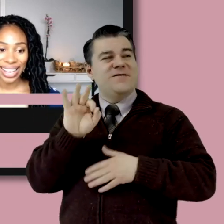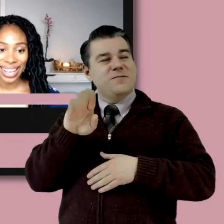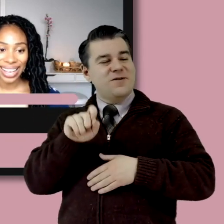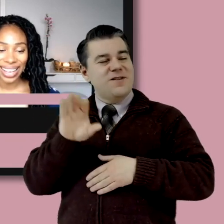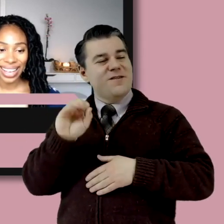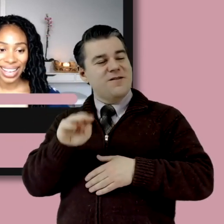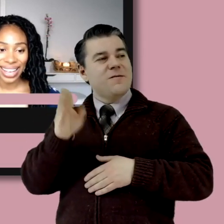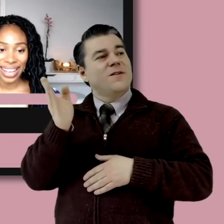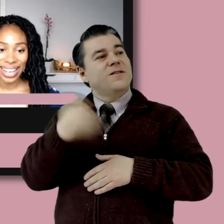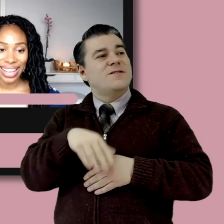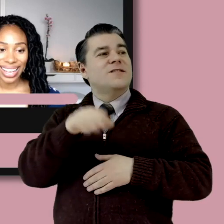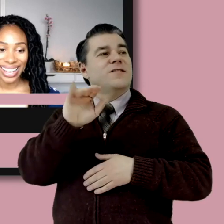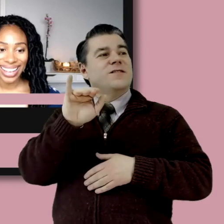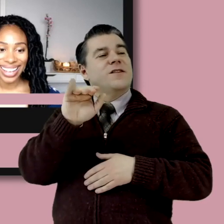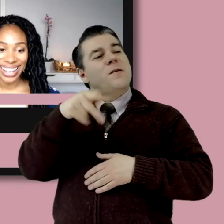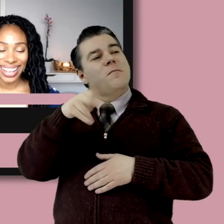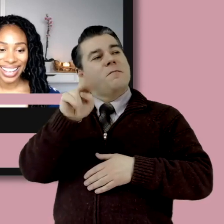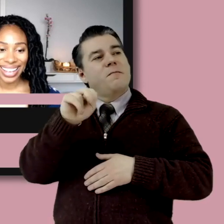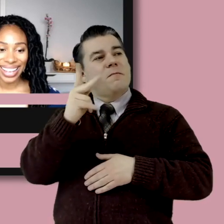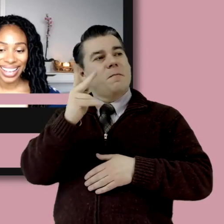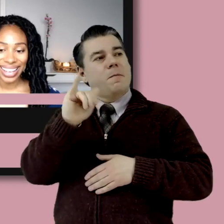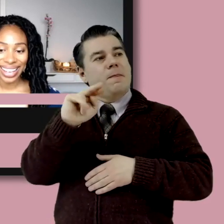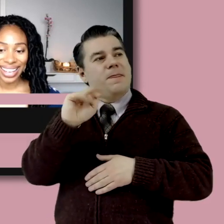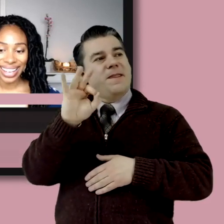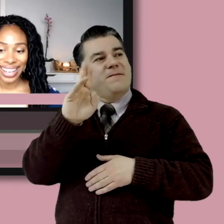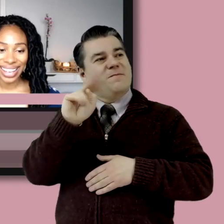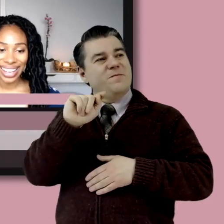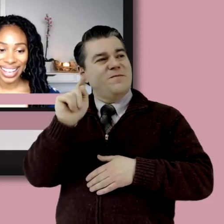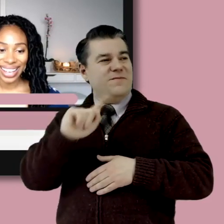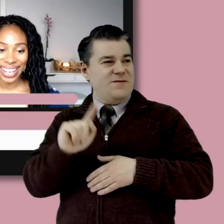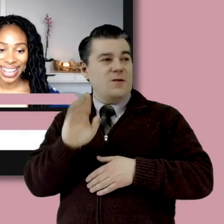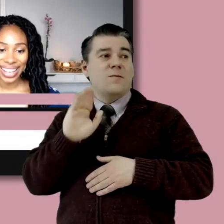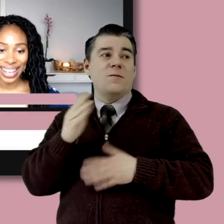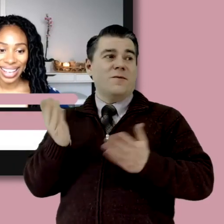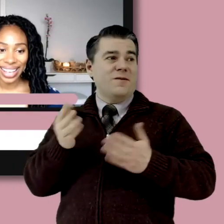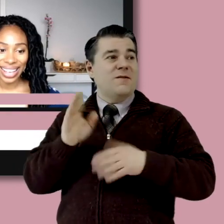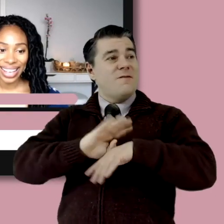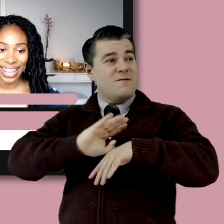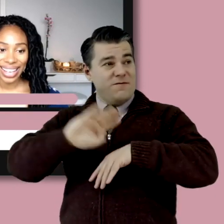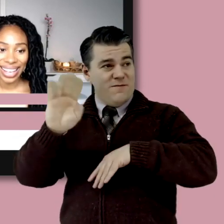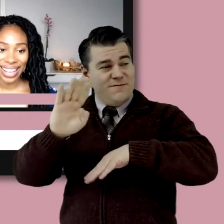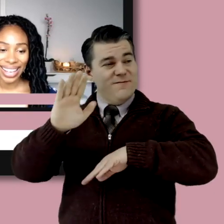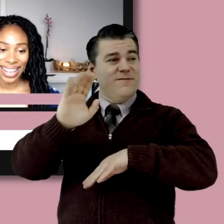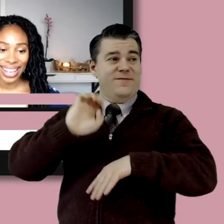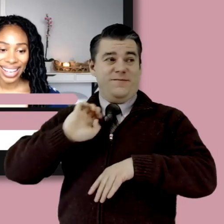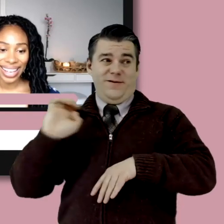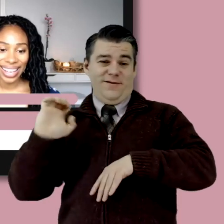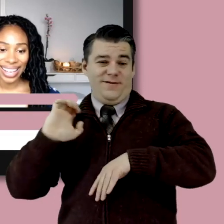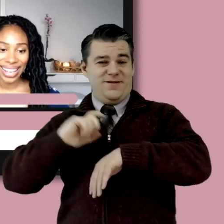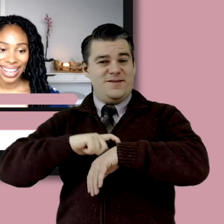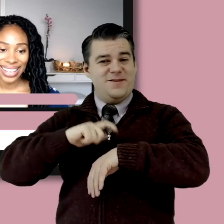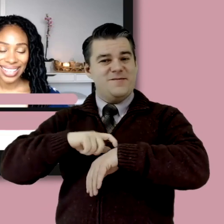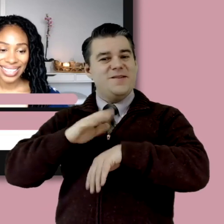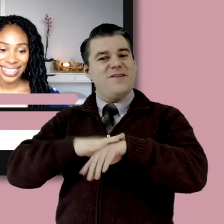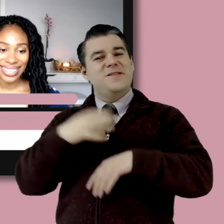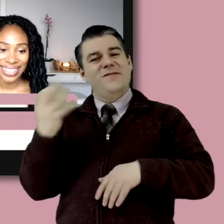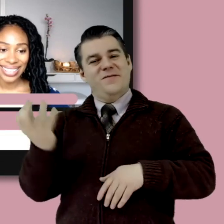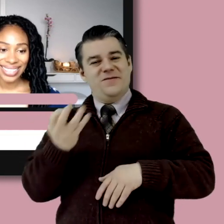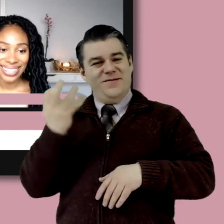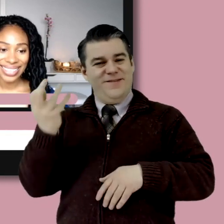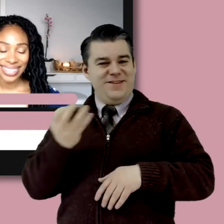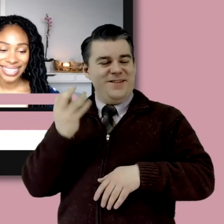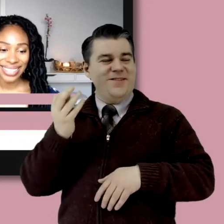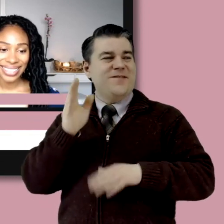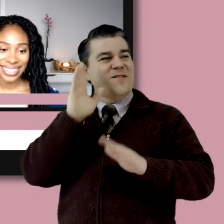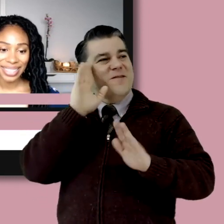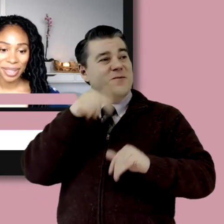facebook.com/pumpkinfights, wherever you're watching this. We will be there at 4 p.m. Eastern Standard Time on Friday, and we hope that you'll join us.